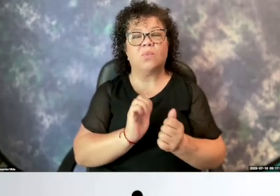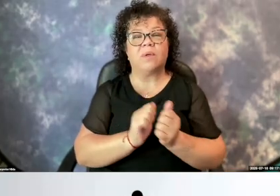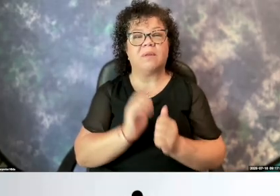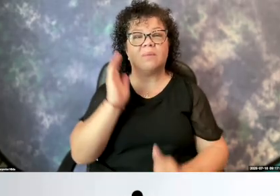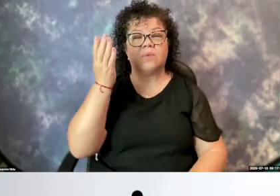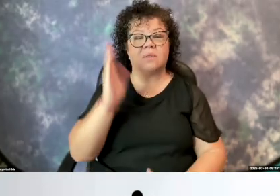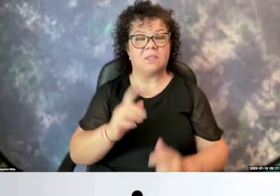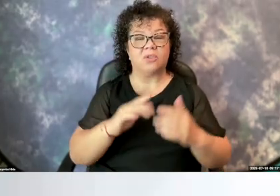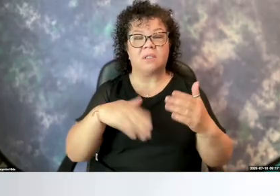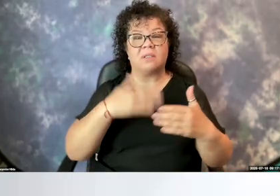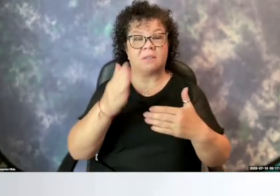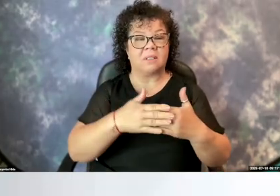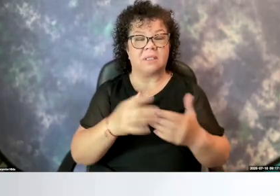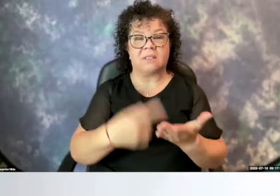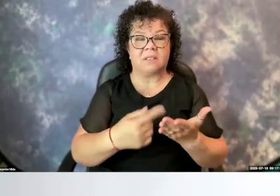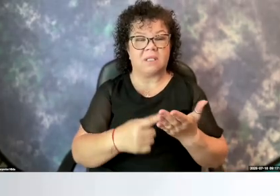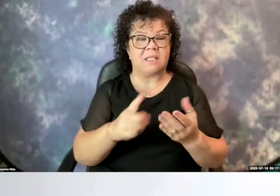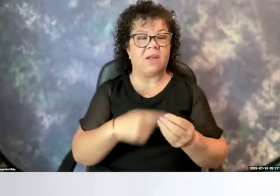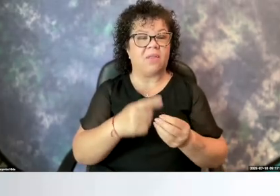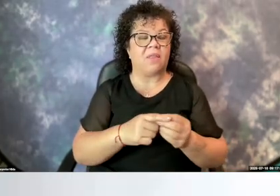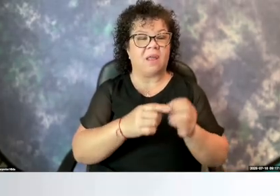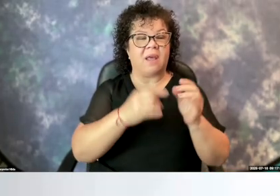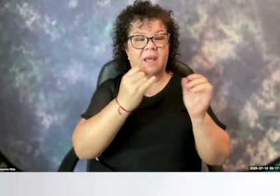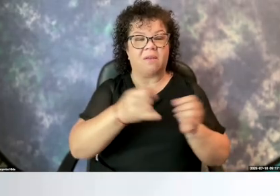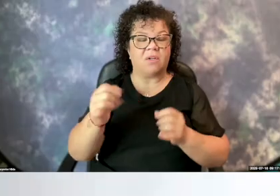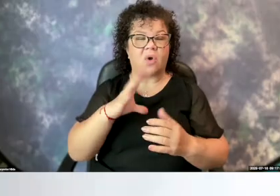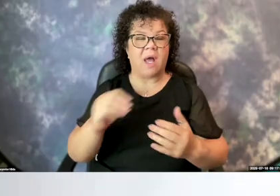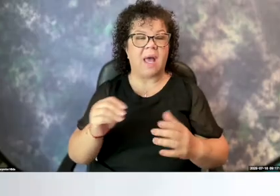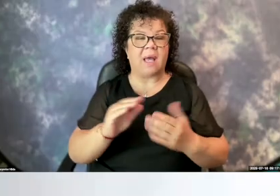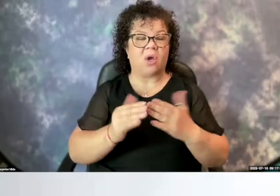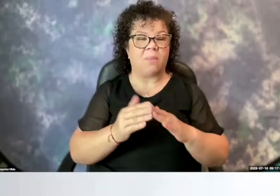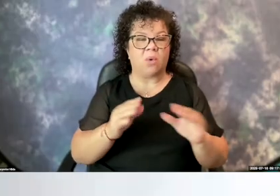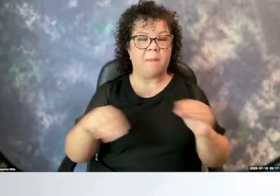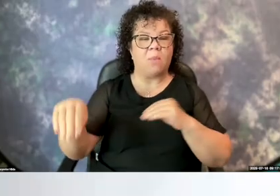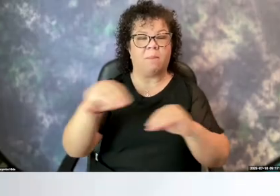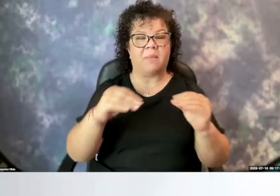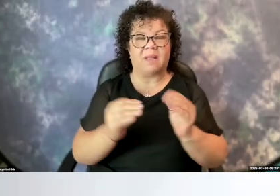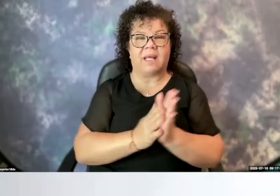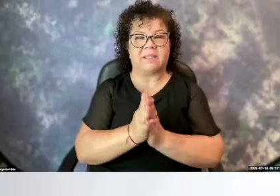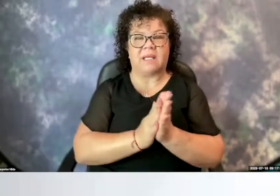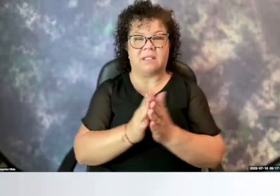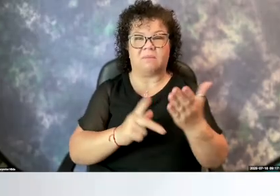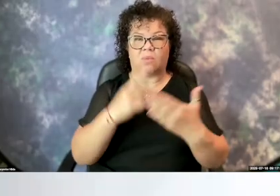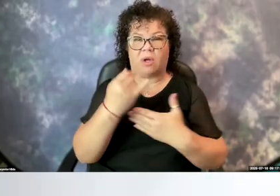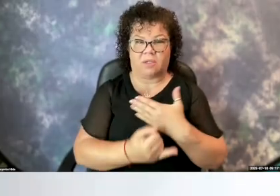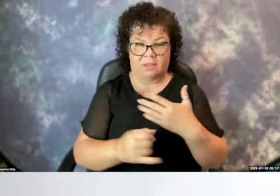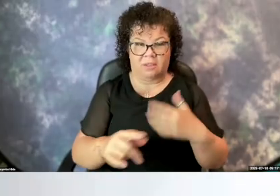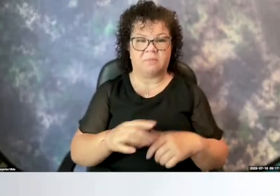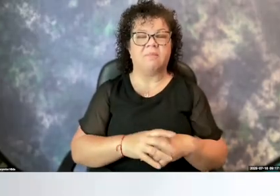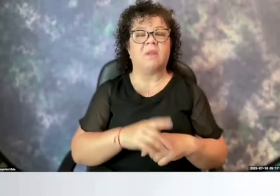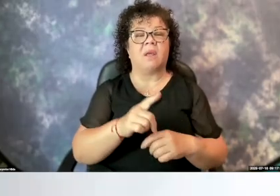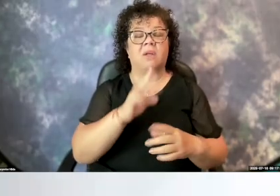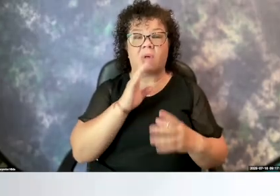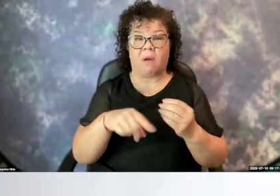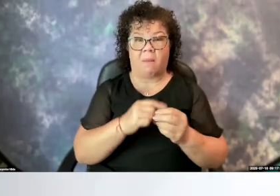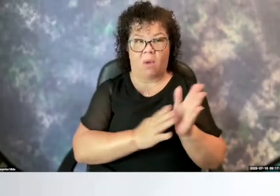Thank you, Robert. All right, so we'll now continue with our presentation, and up next is discussing the individual and